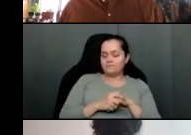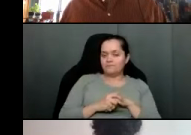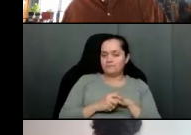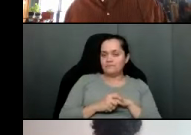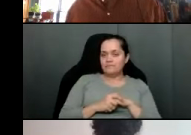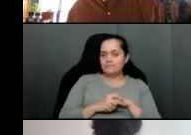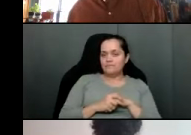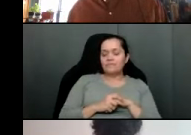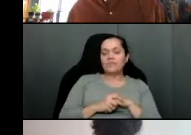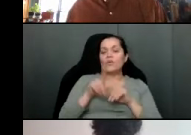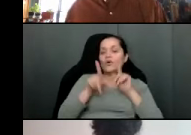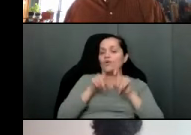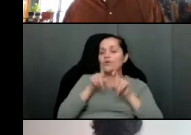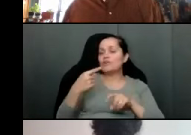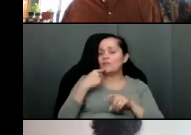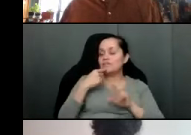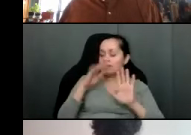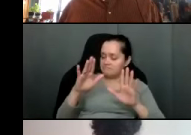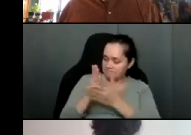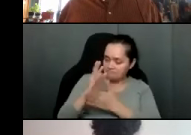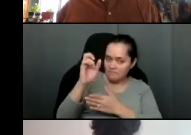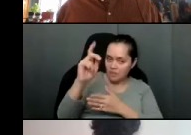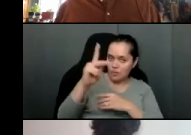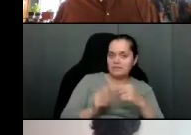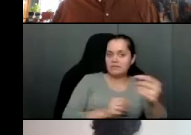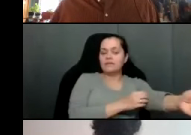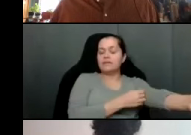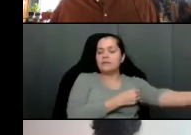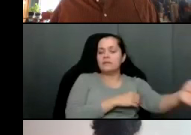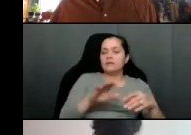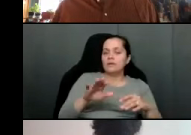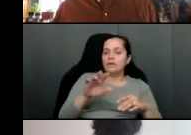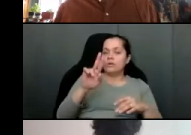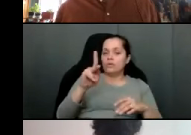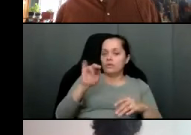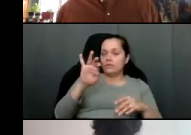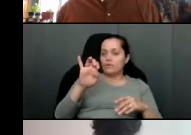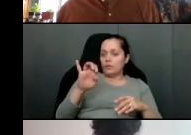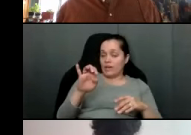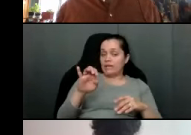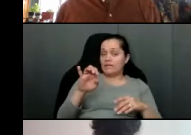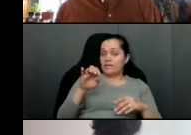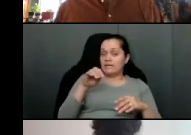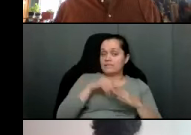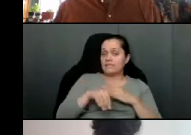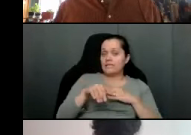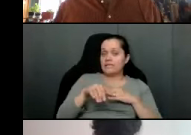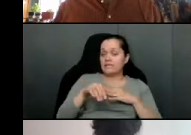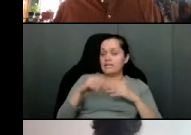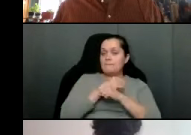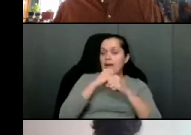Well, the survey then said, okay, that Ukraine is in a battle right